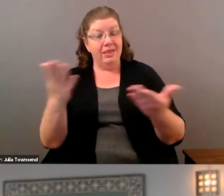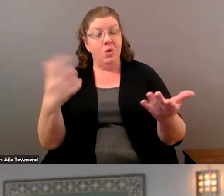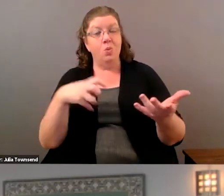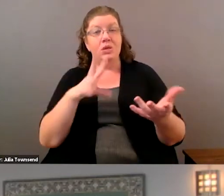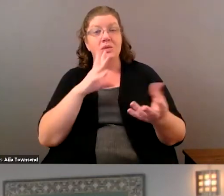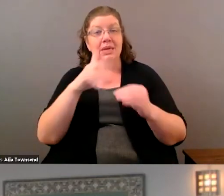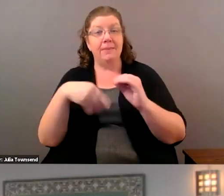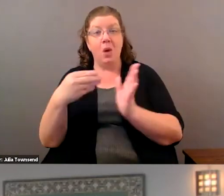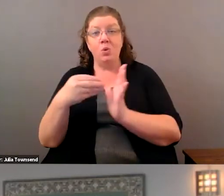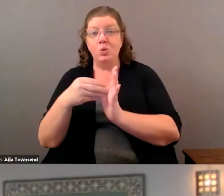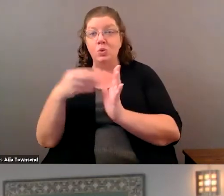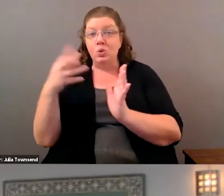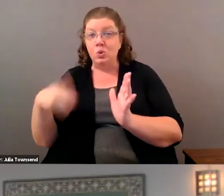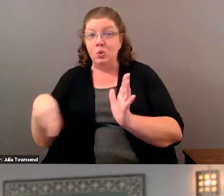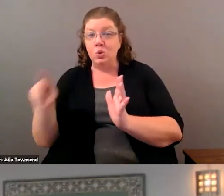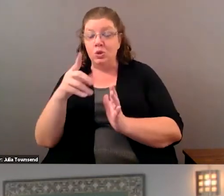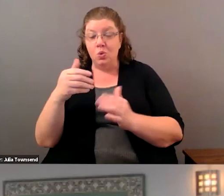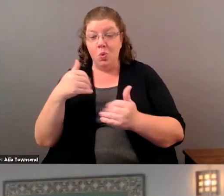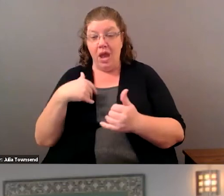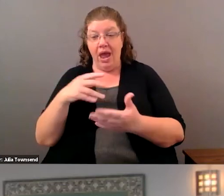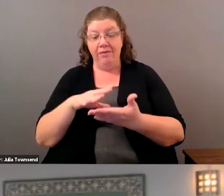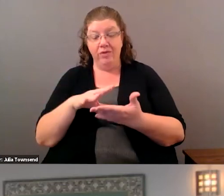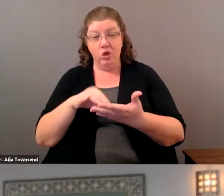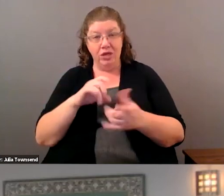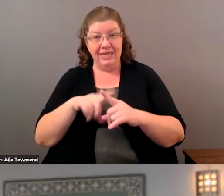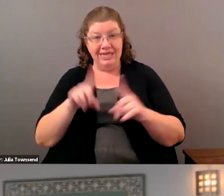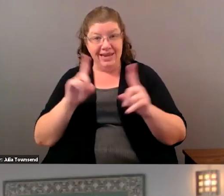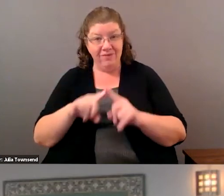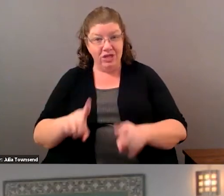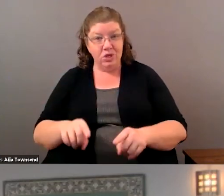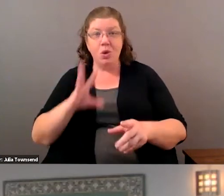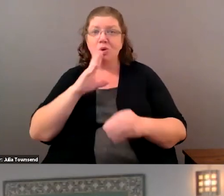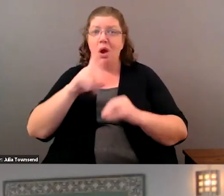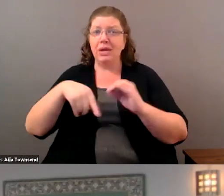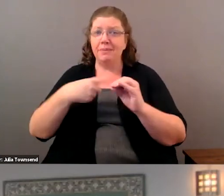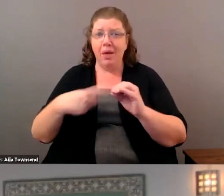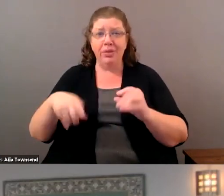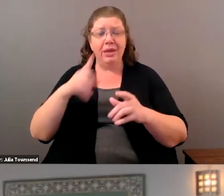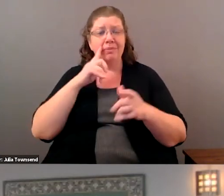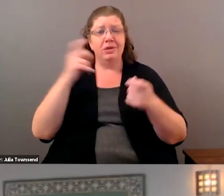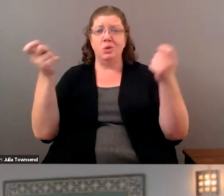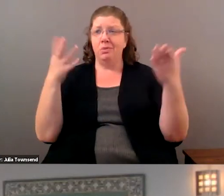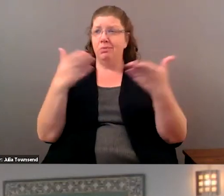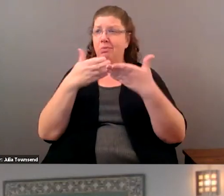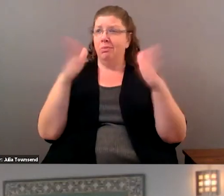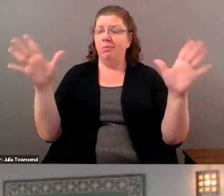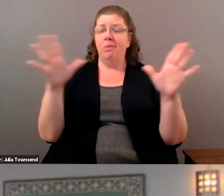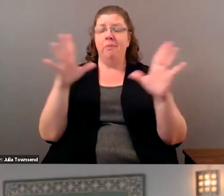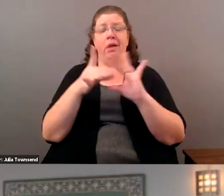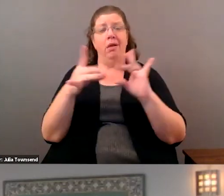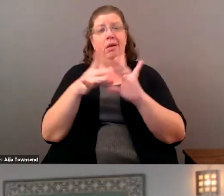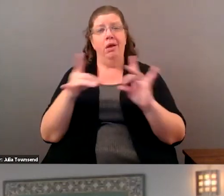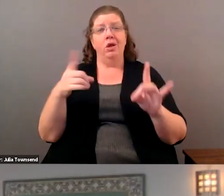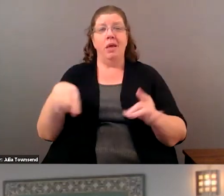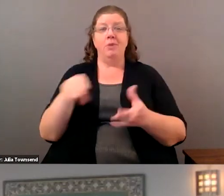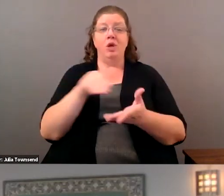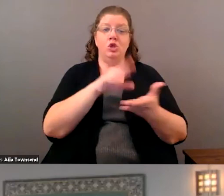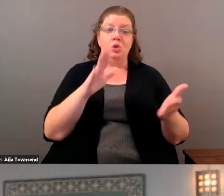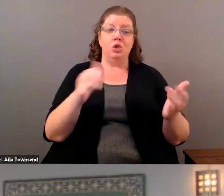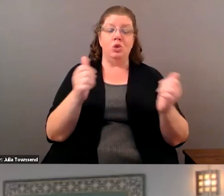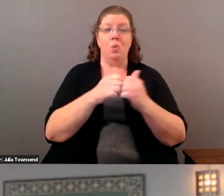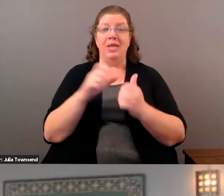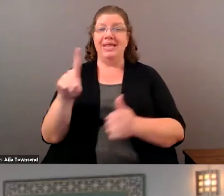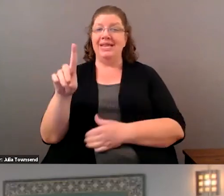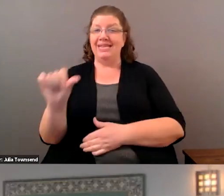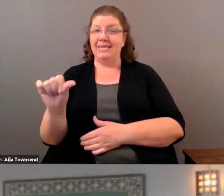students with differences. We talk about them, even superintendent and other people publicly refer to them as students with disabilities.